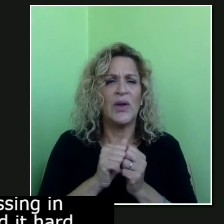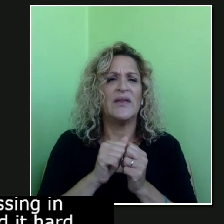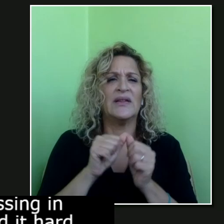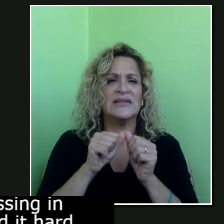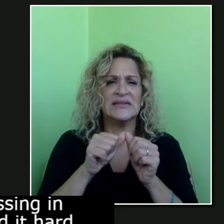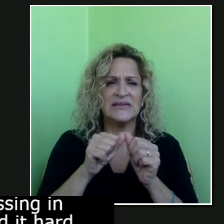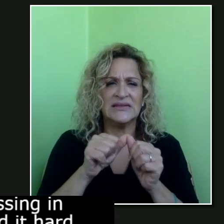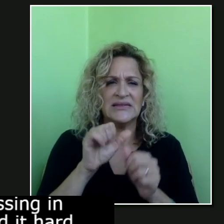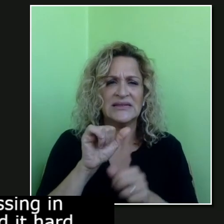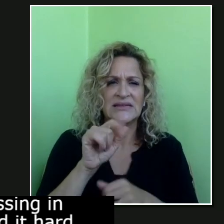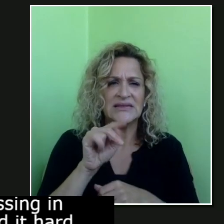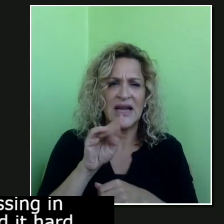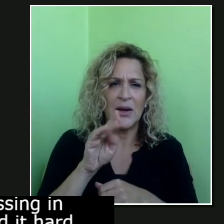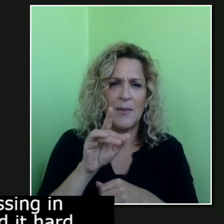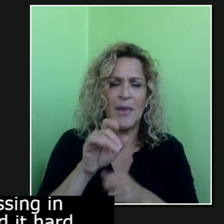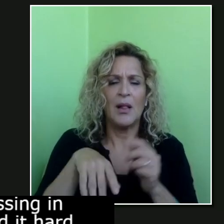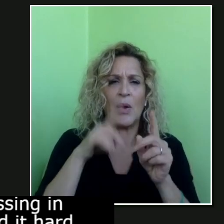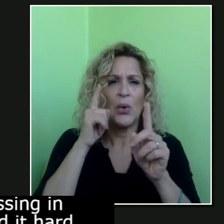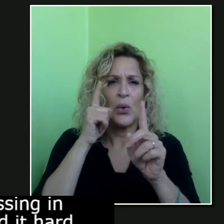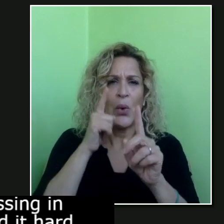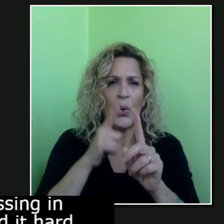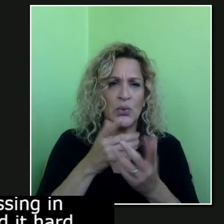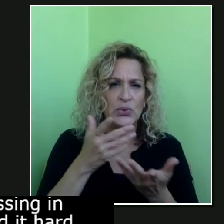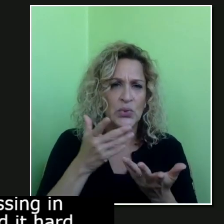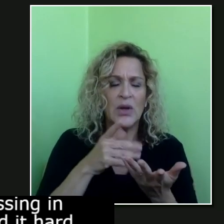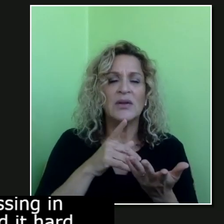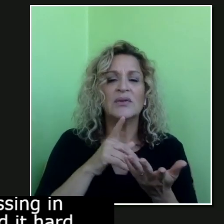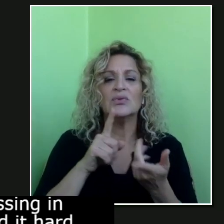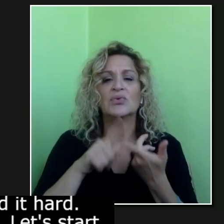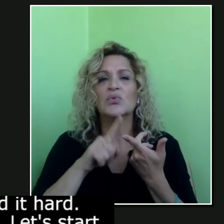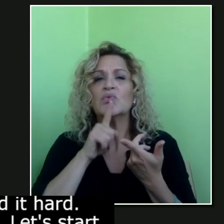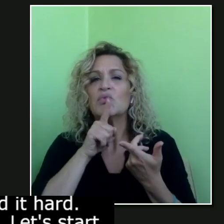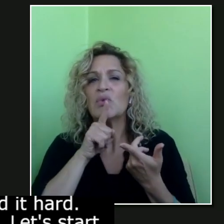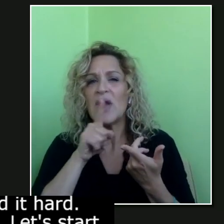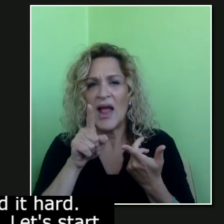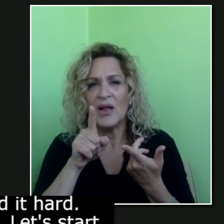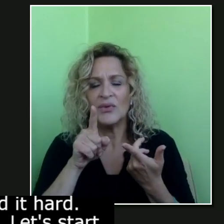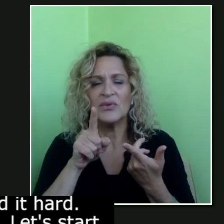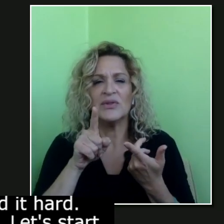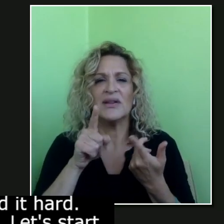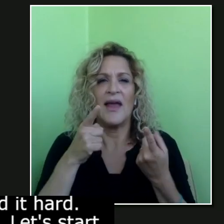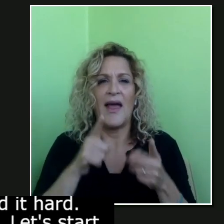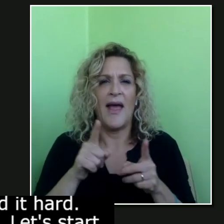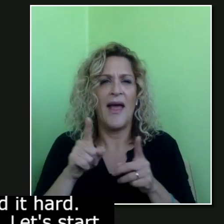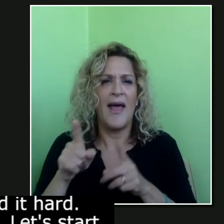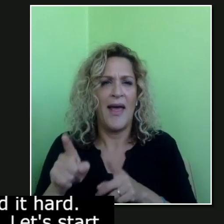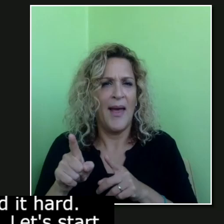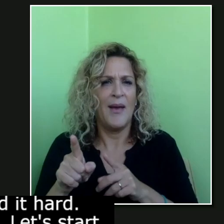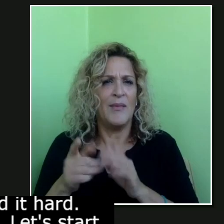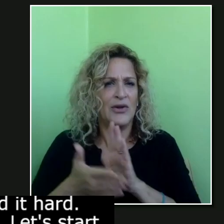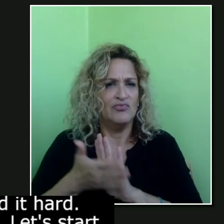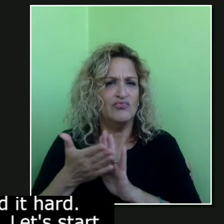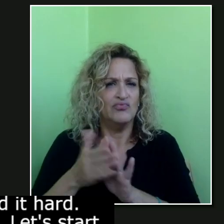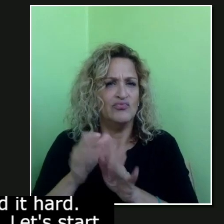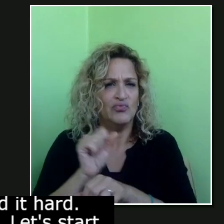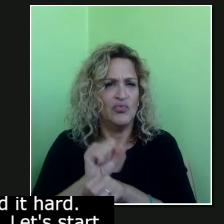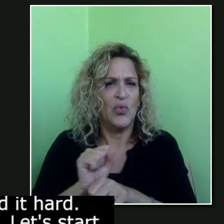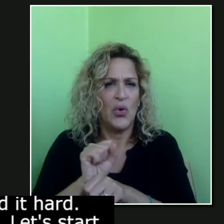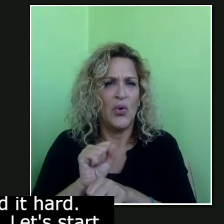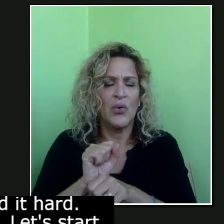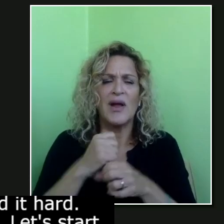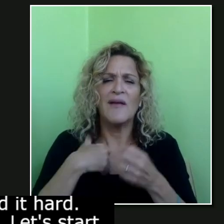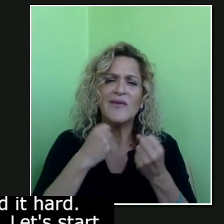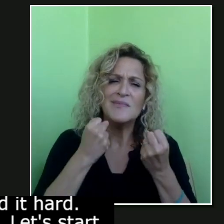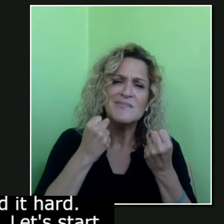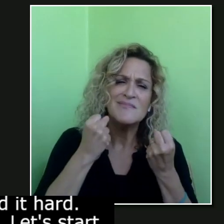for a start of, to actual reality on the ground, and so many different ways of doing it that it's